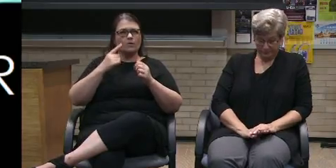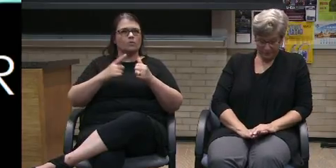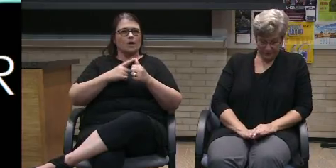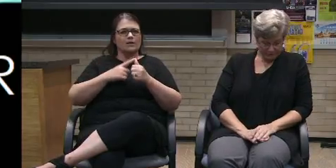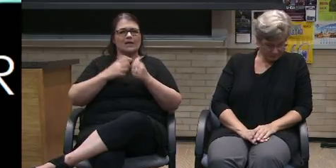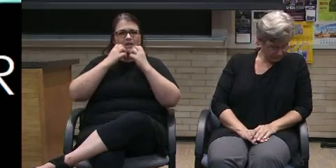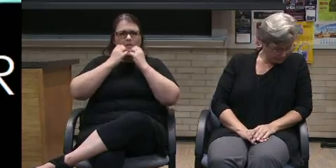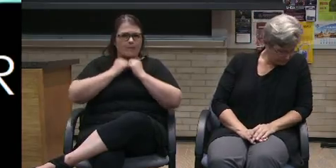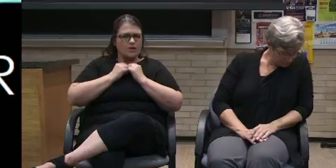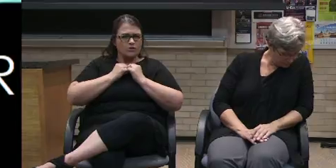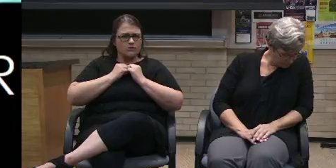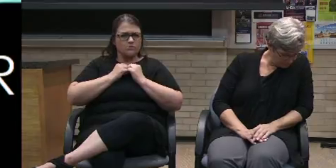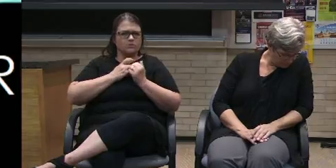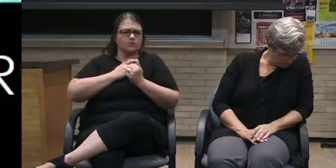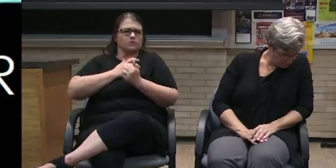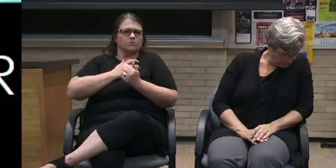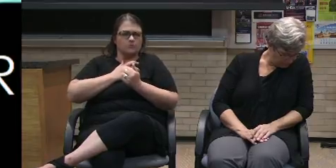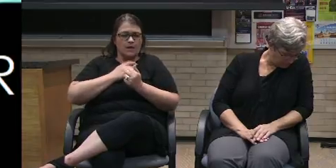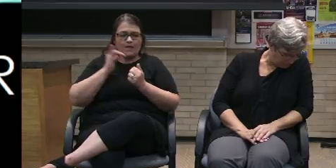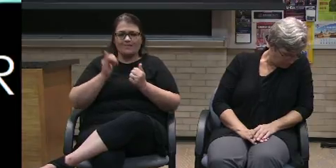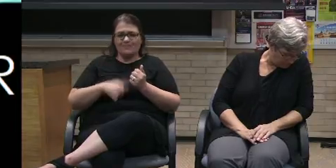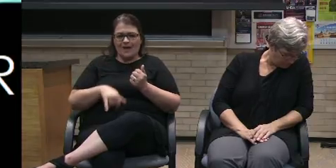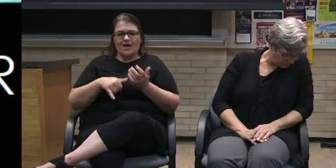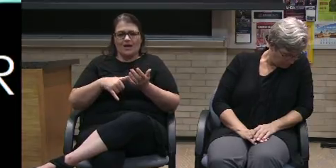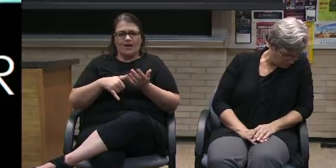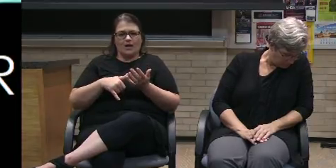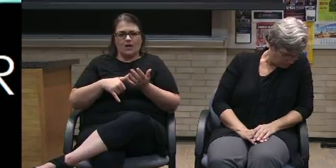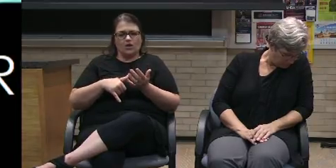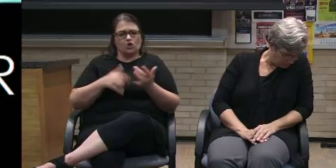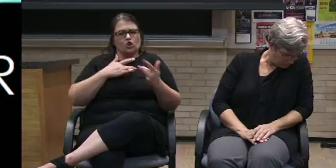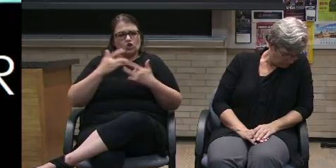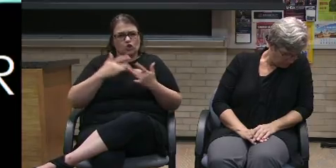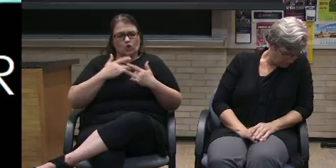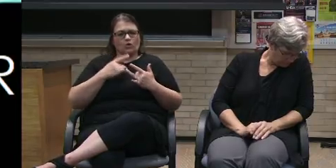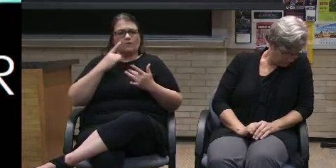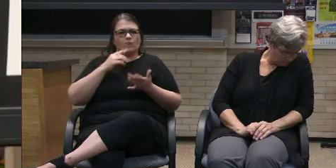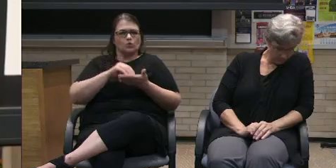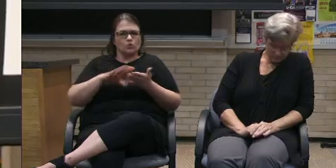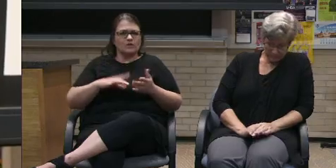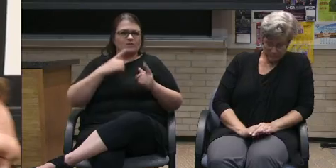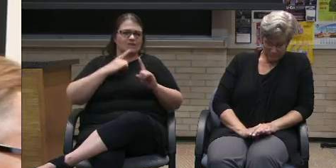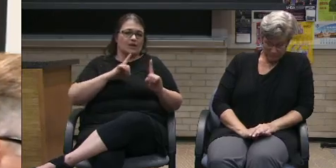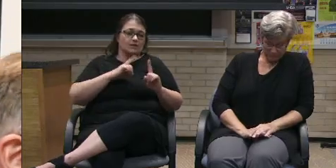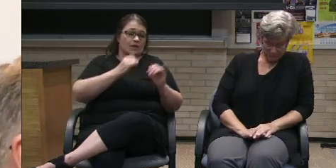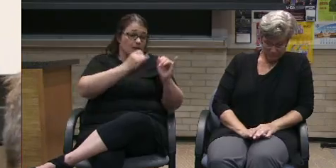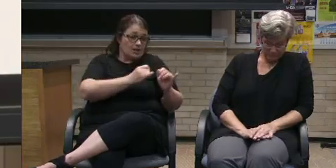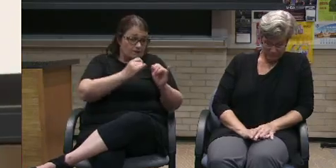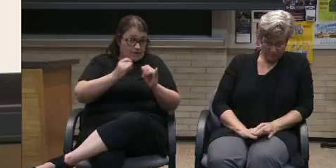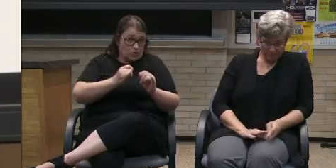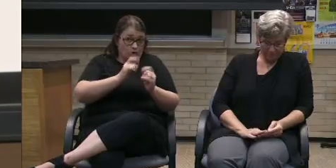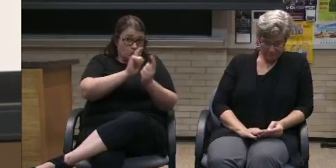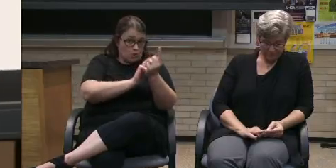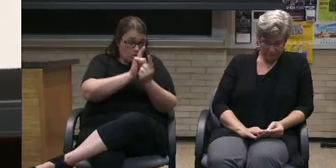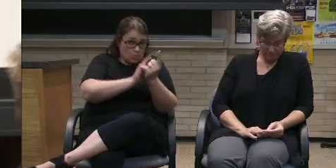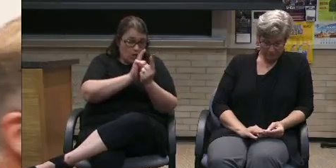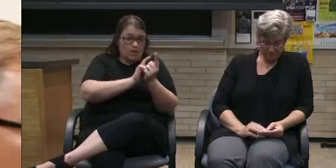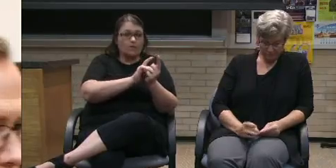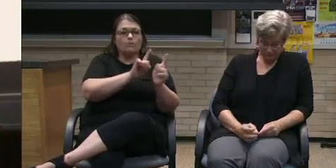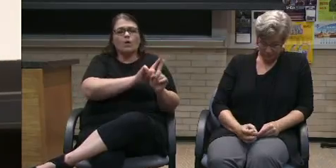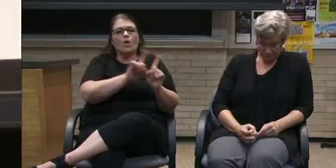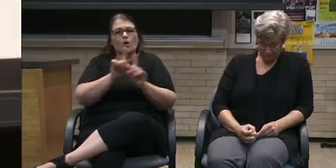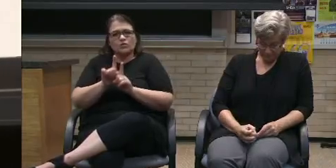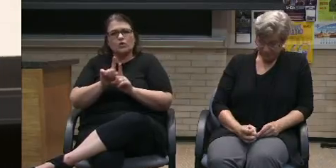thought compassion is that abiding concern for student success, both individually when you're working with an individual student, but also